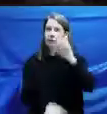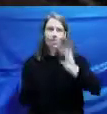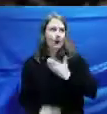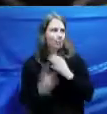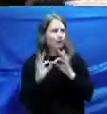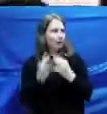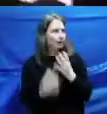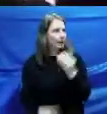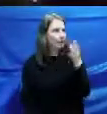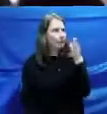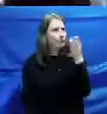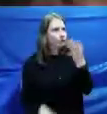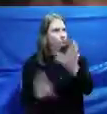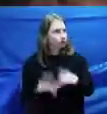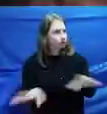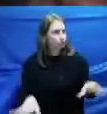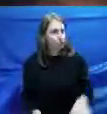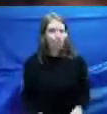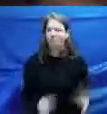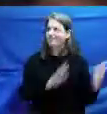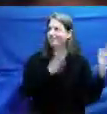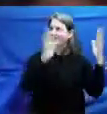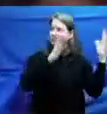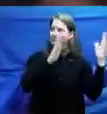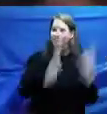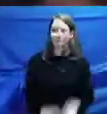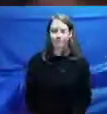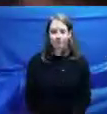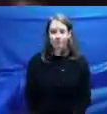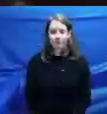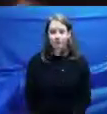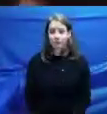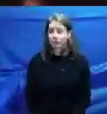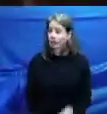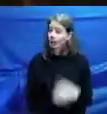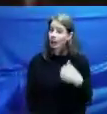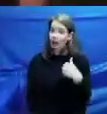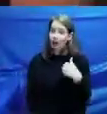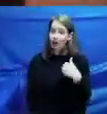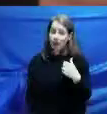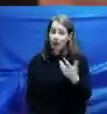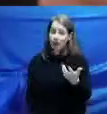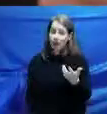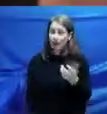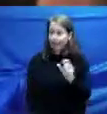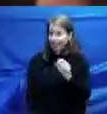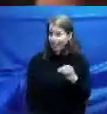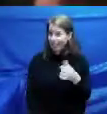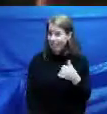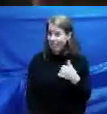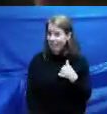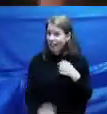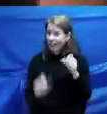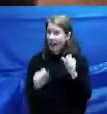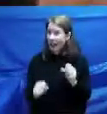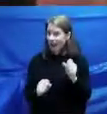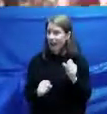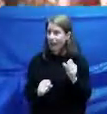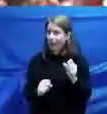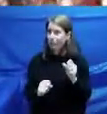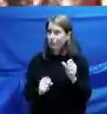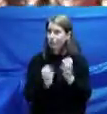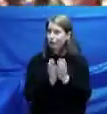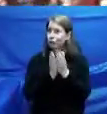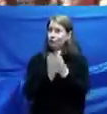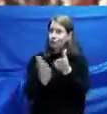Thank you, Delegate. Do you understand that if I could have a trade route through the Arctic, my shipping to the U.S. would